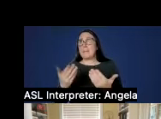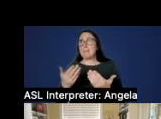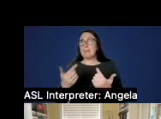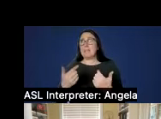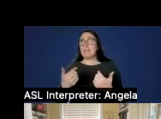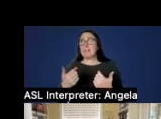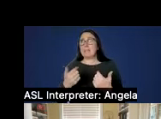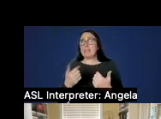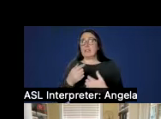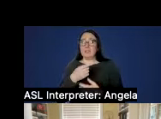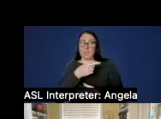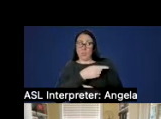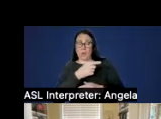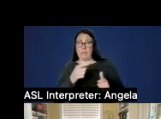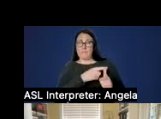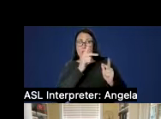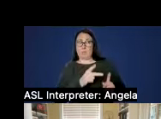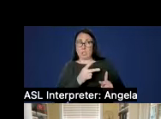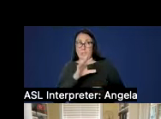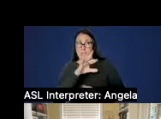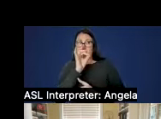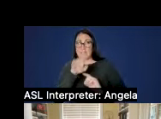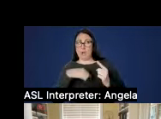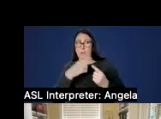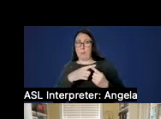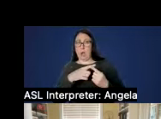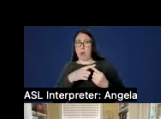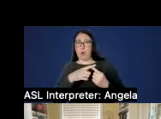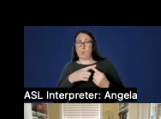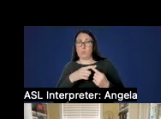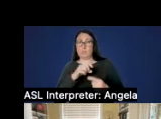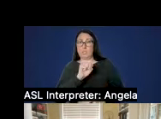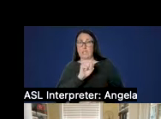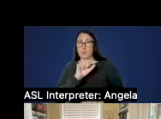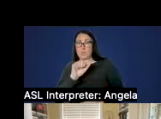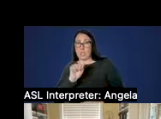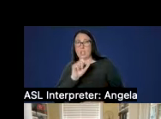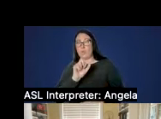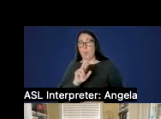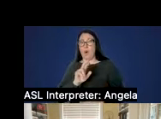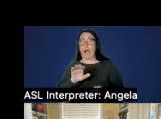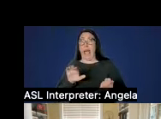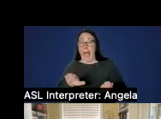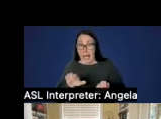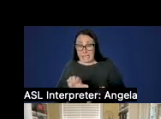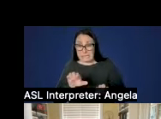out about an assault, or an act of sexual violence. I think the